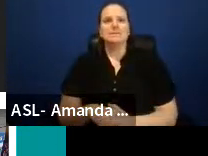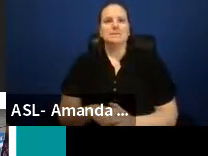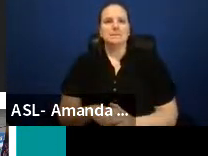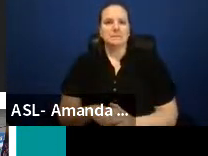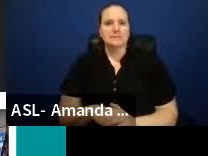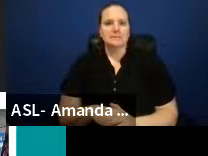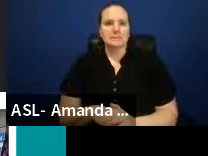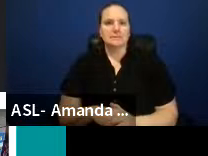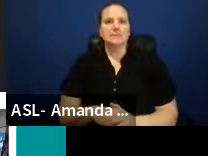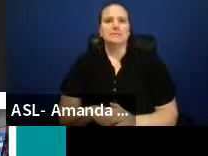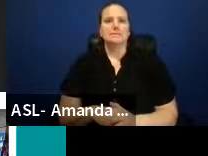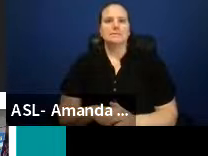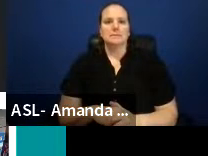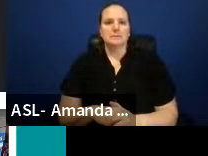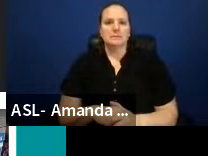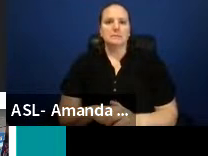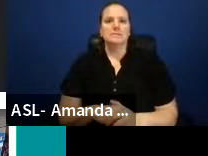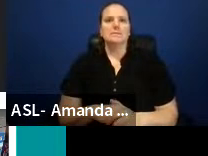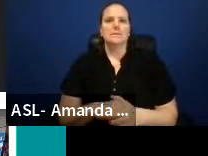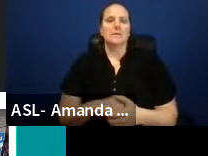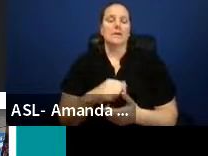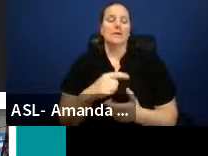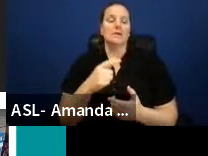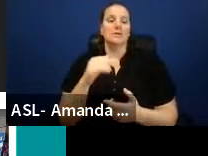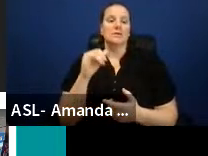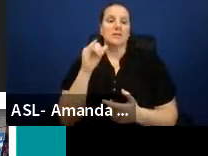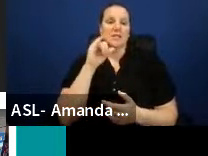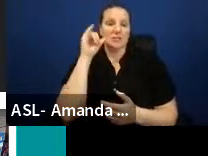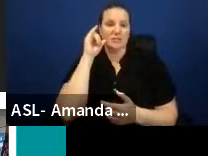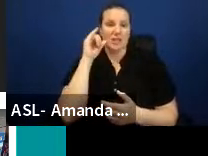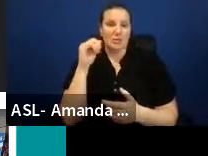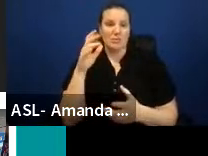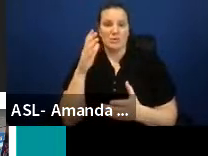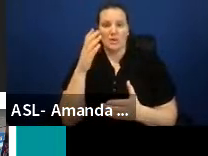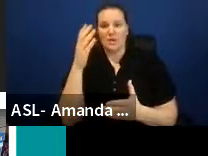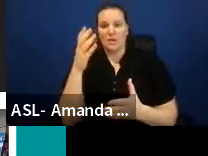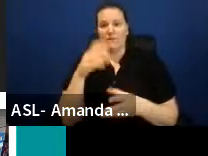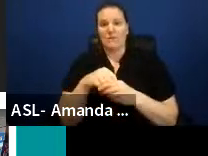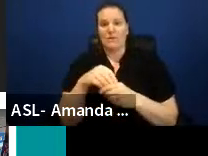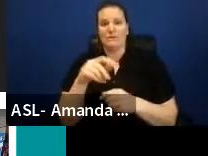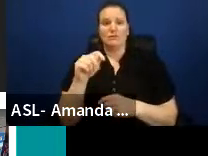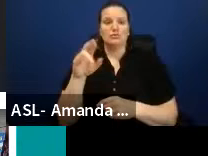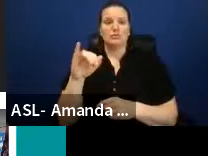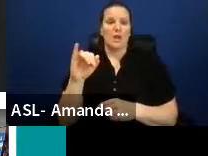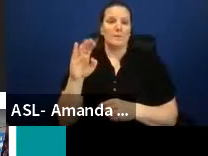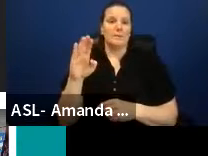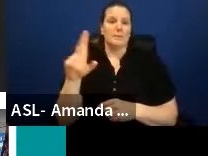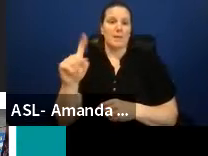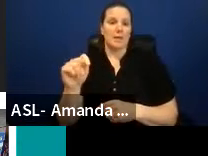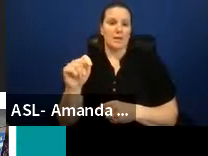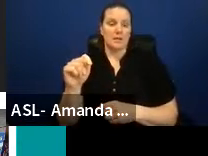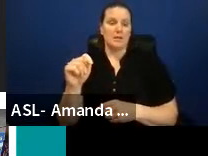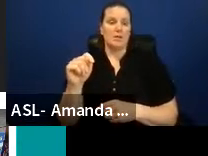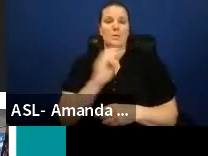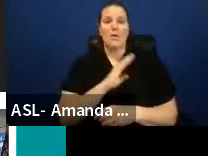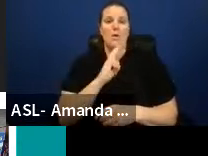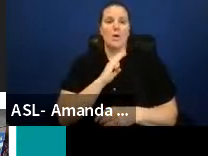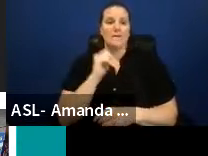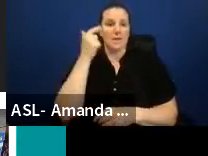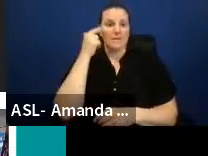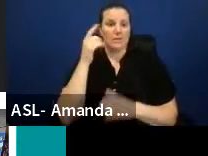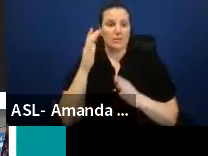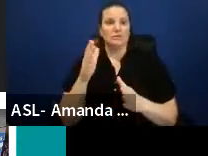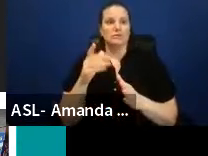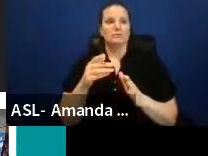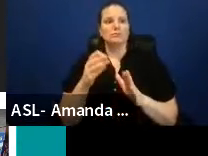as late as yesterday, we were in front of the TriMet Board of Governors to